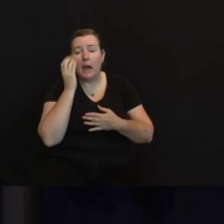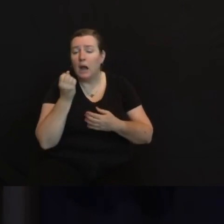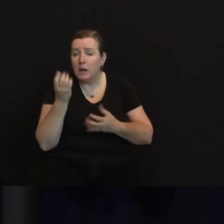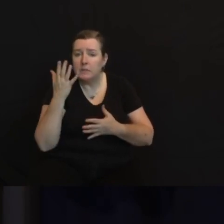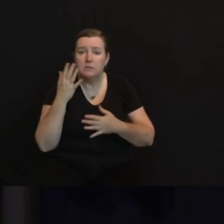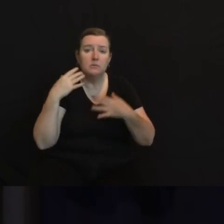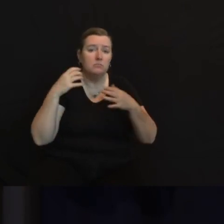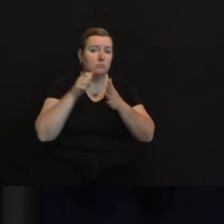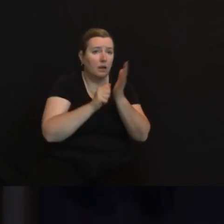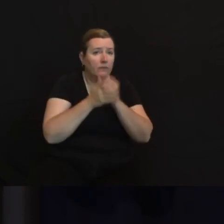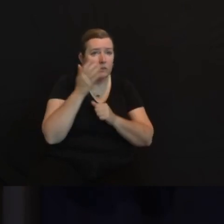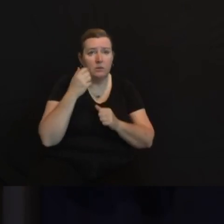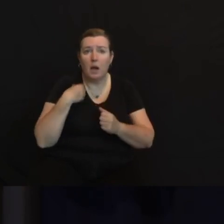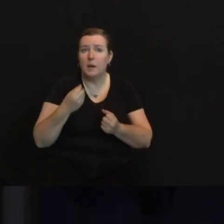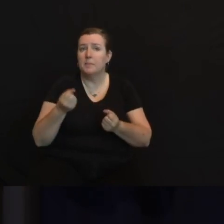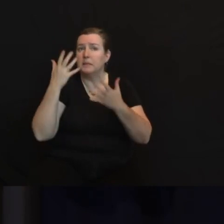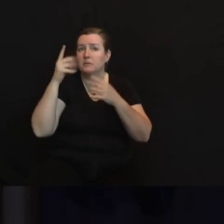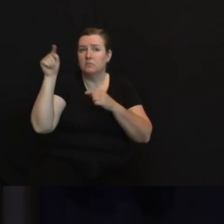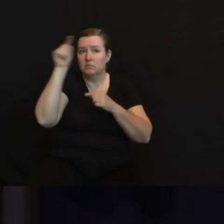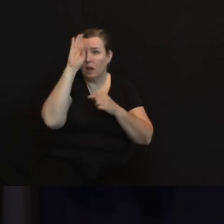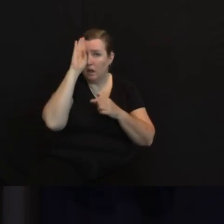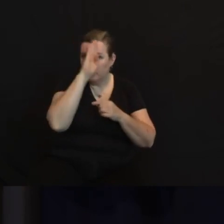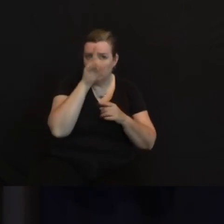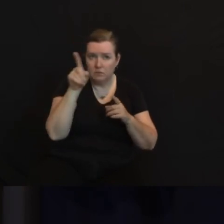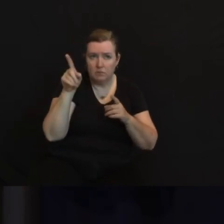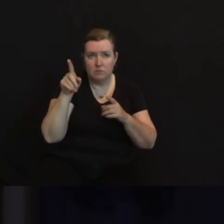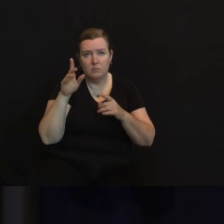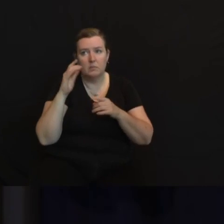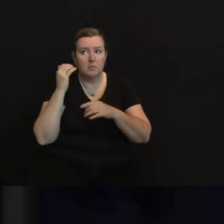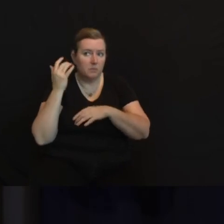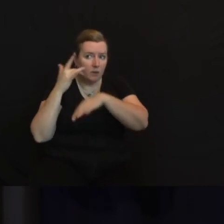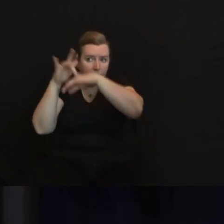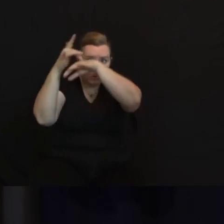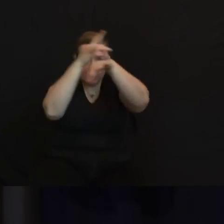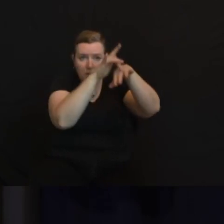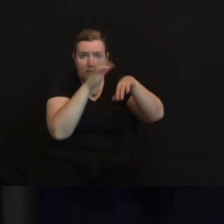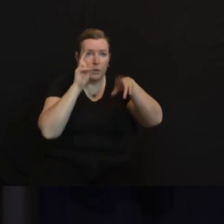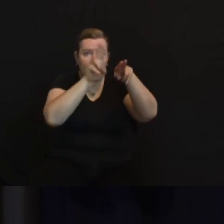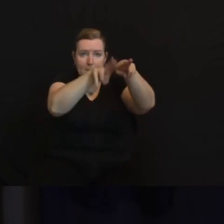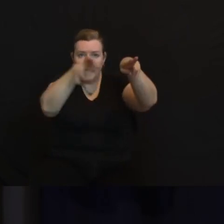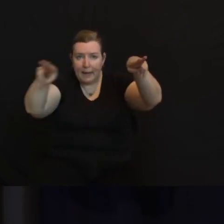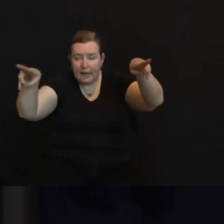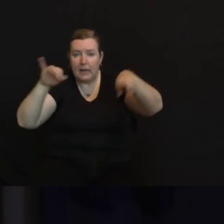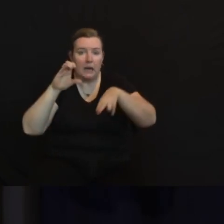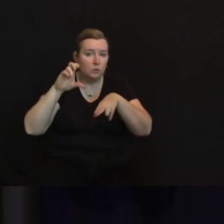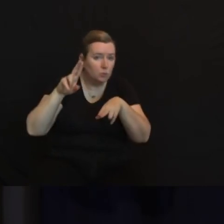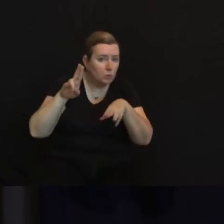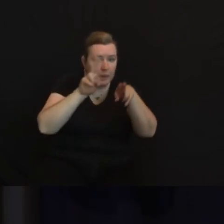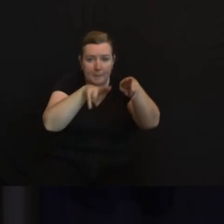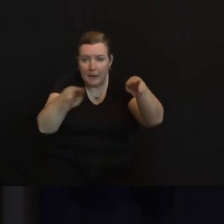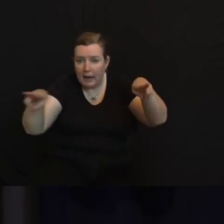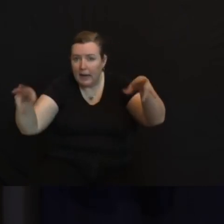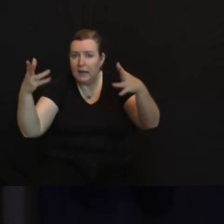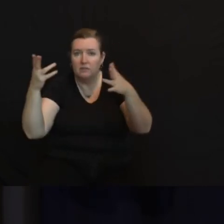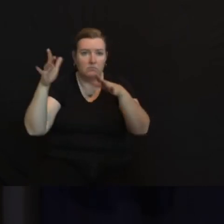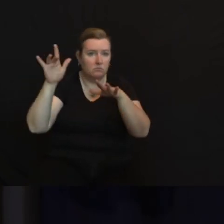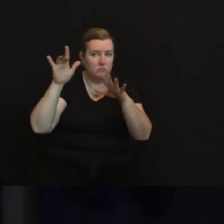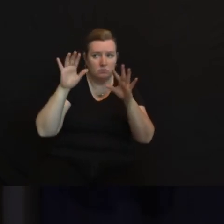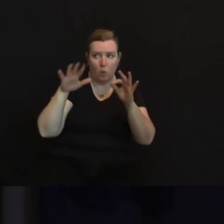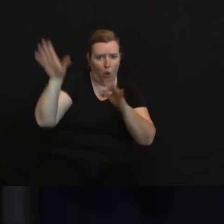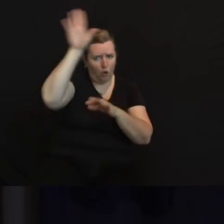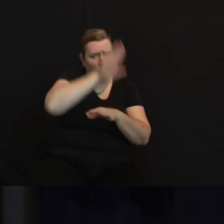many available beds we have and how many available intensive care unit beds we have. Additionally,